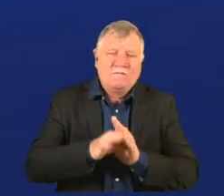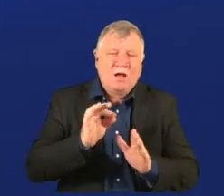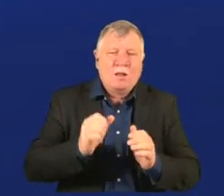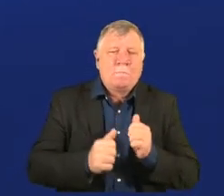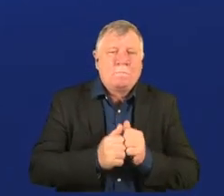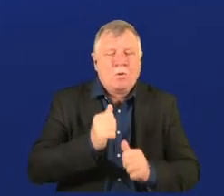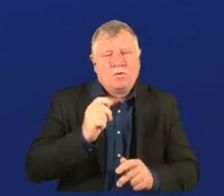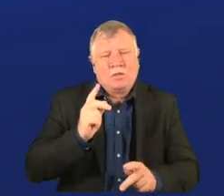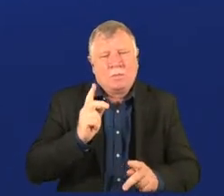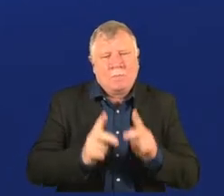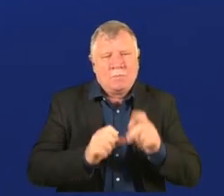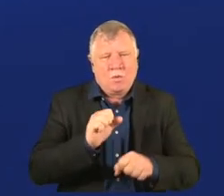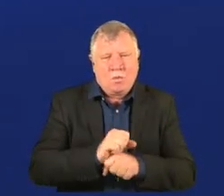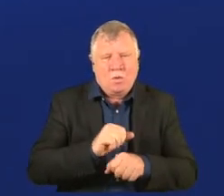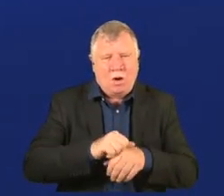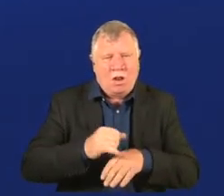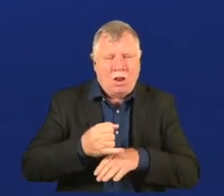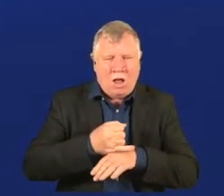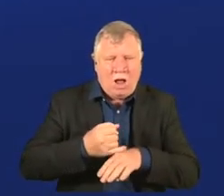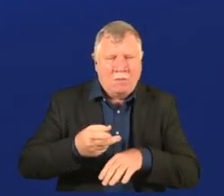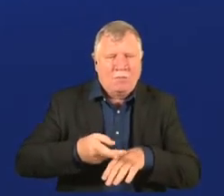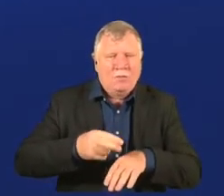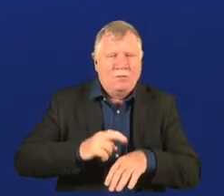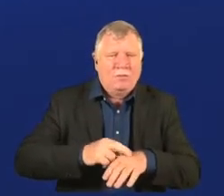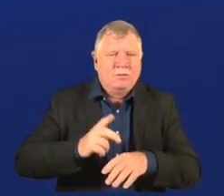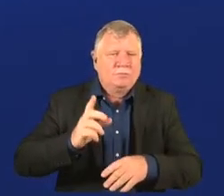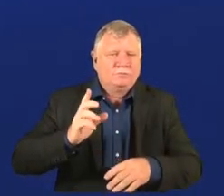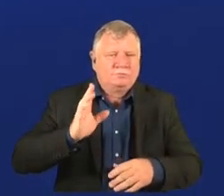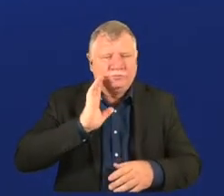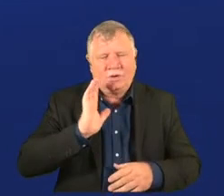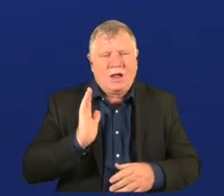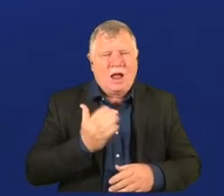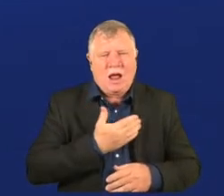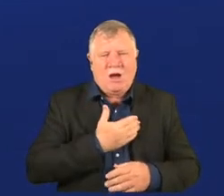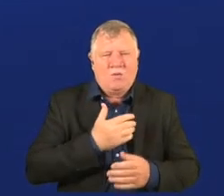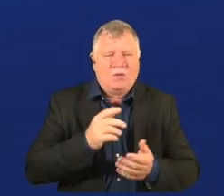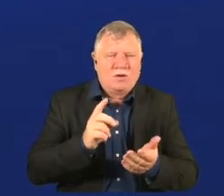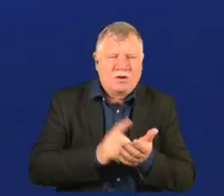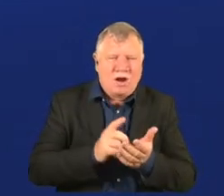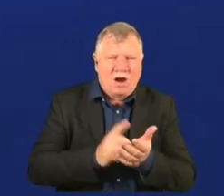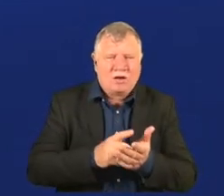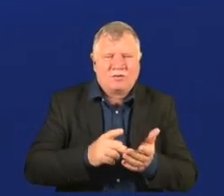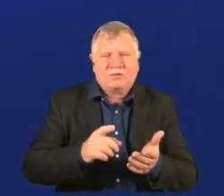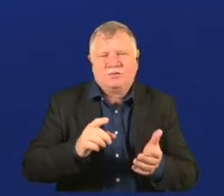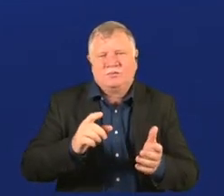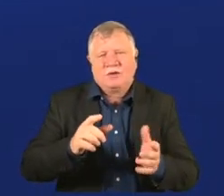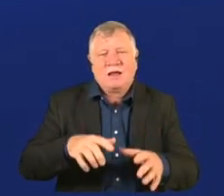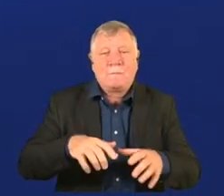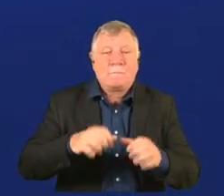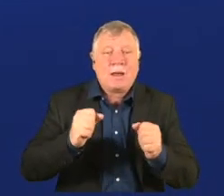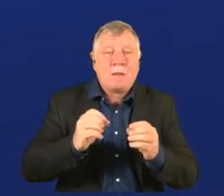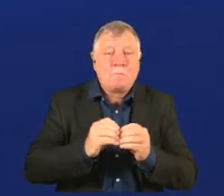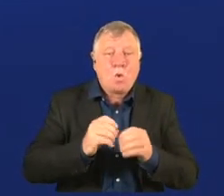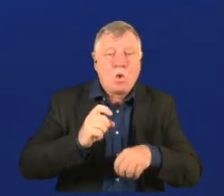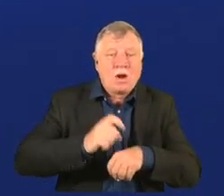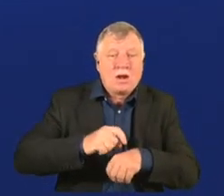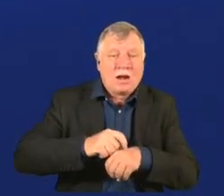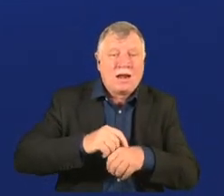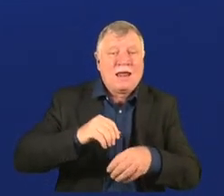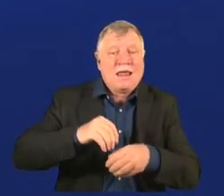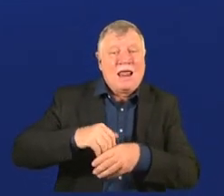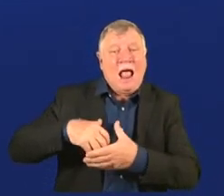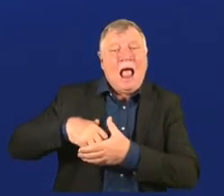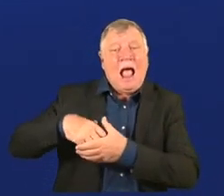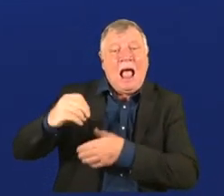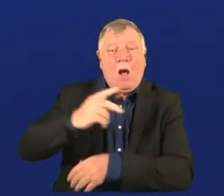workforce practices on the island are such that our physician workforce actually spends more time in